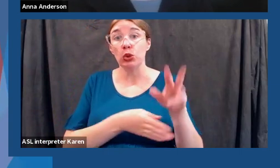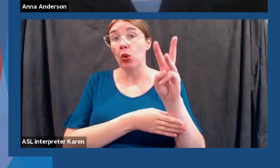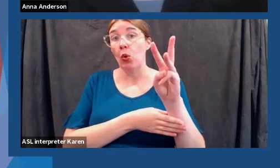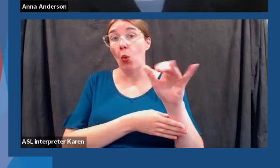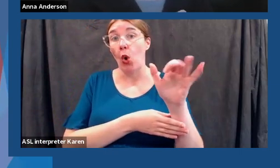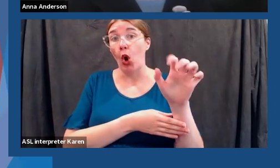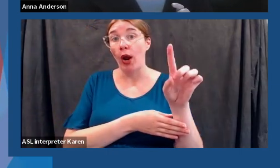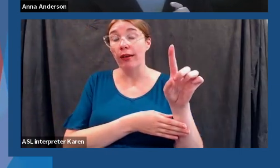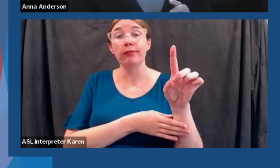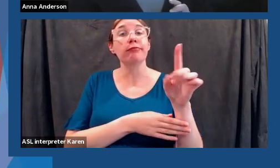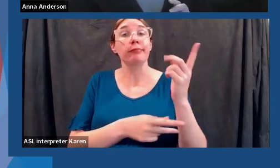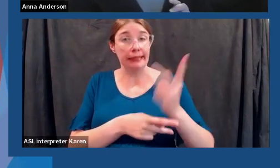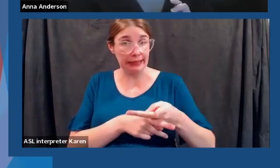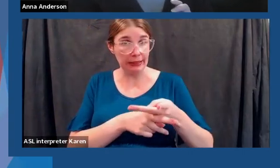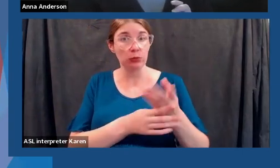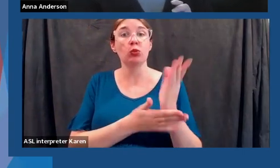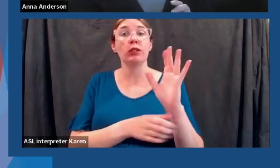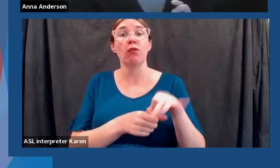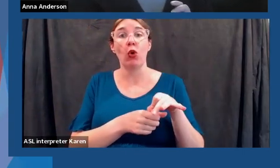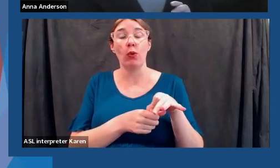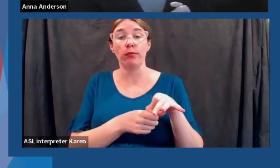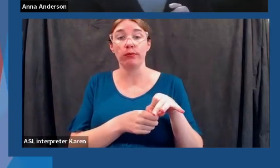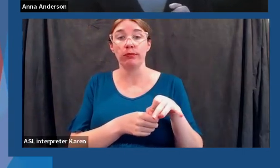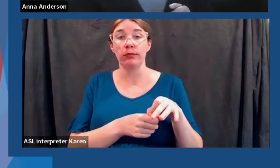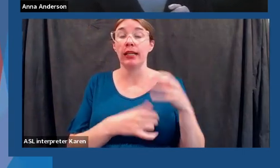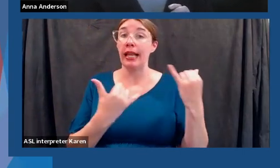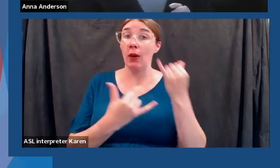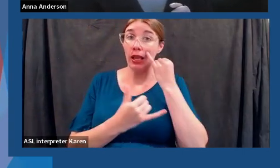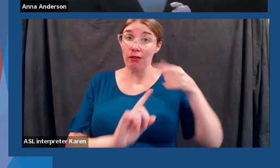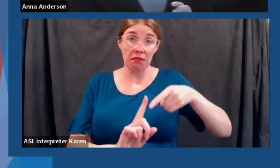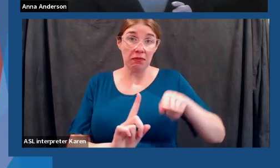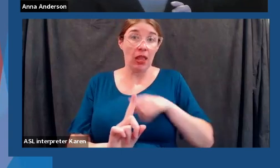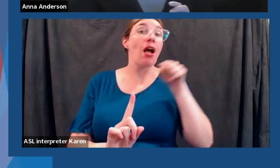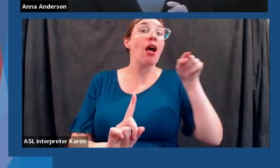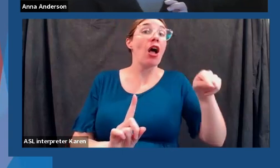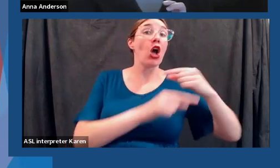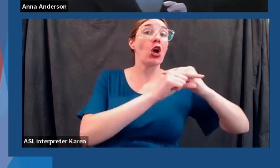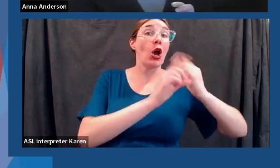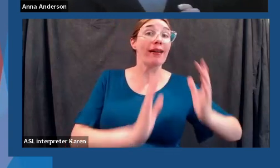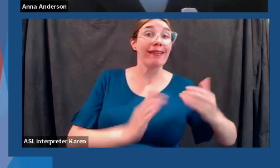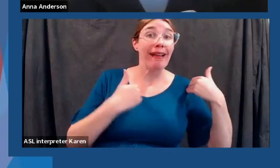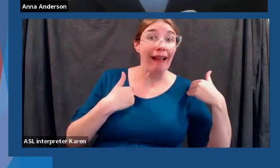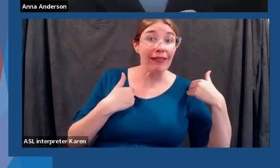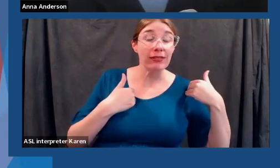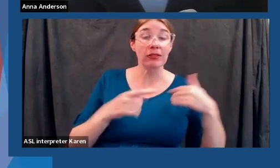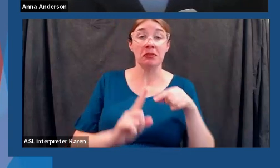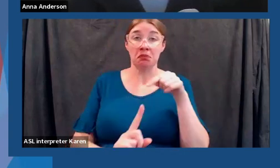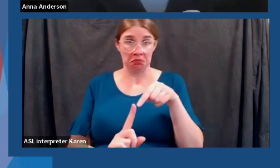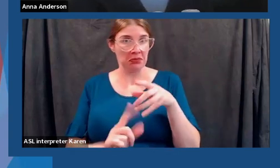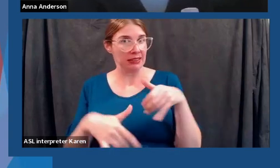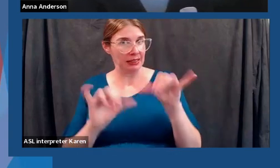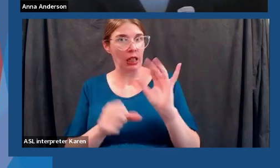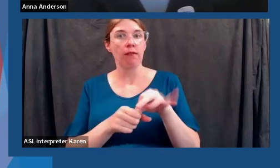court. If the guardian that's appointed, the person will retain the right to vote unless the court determines